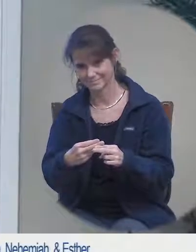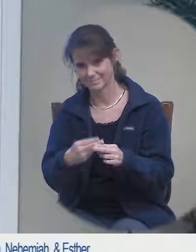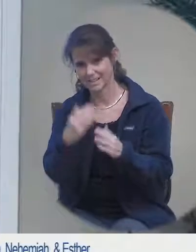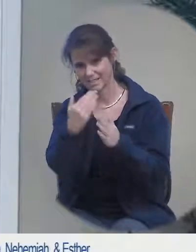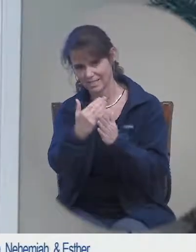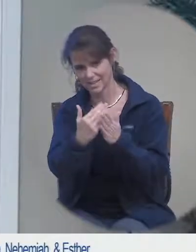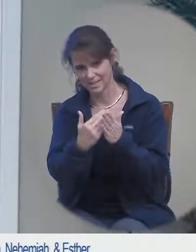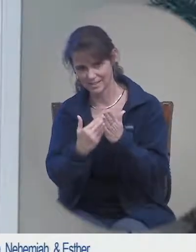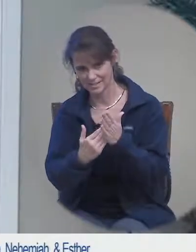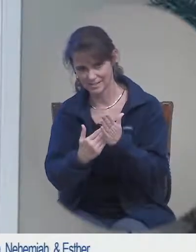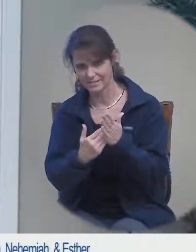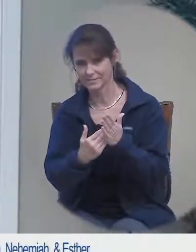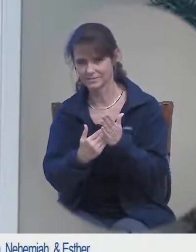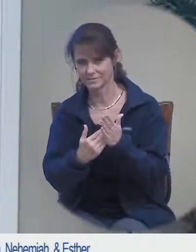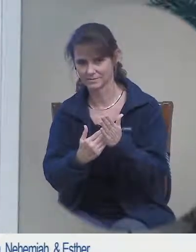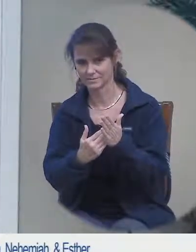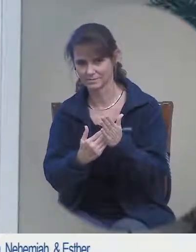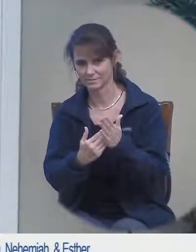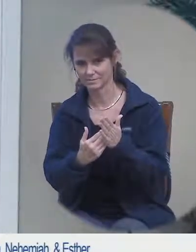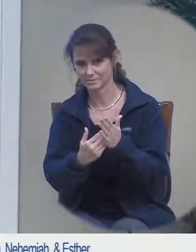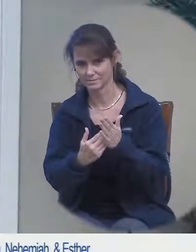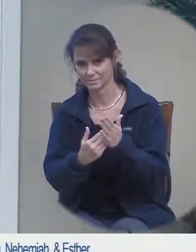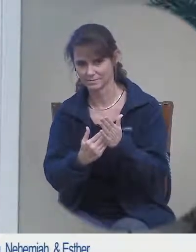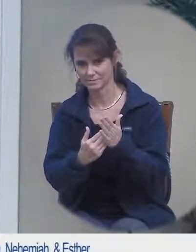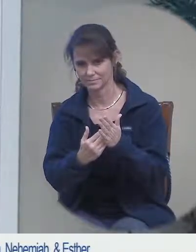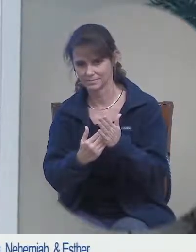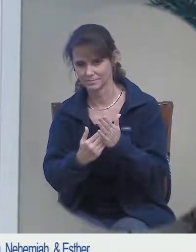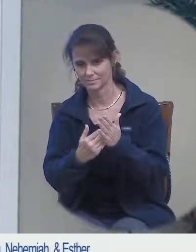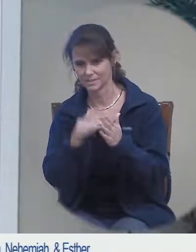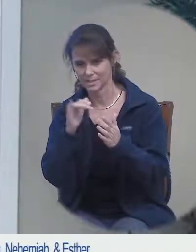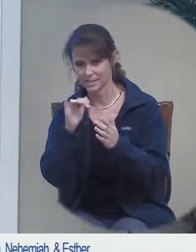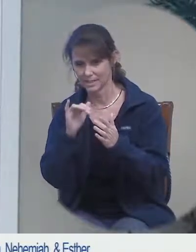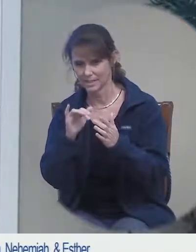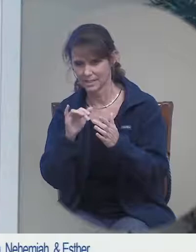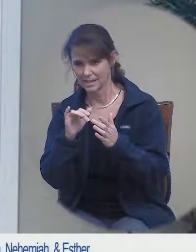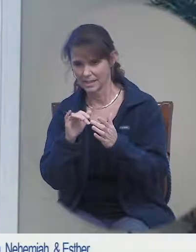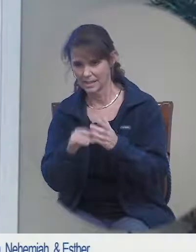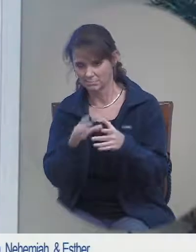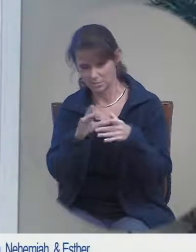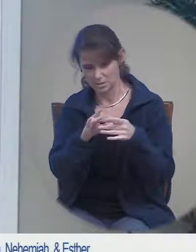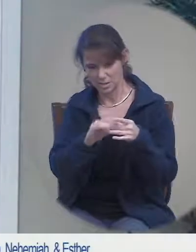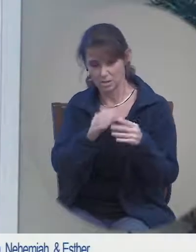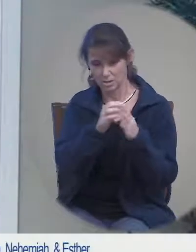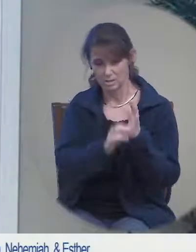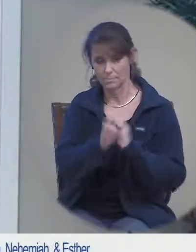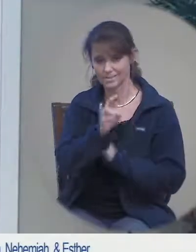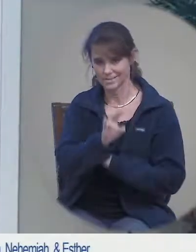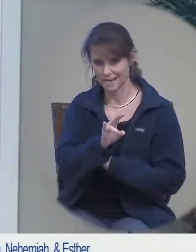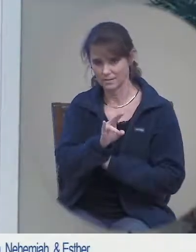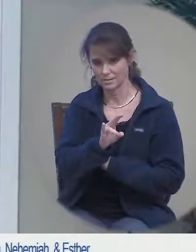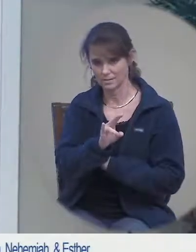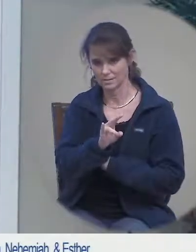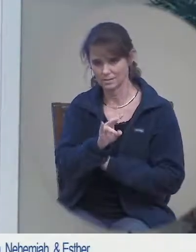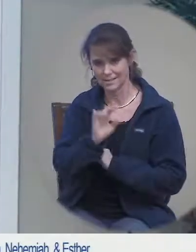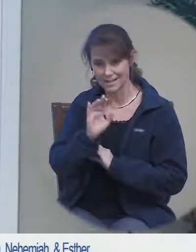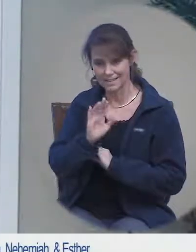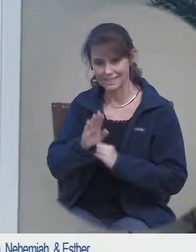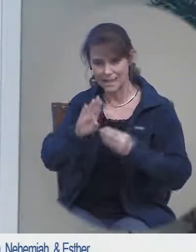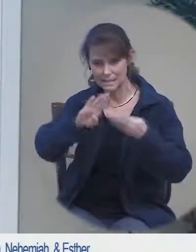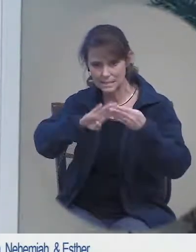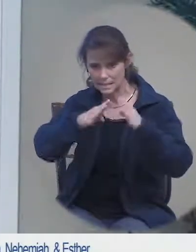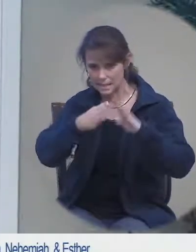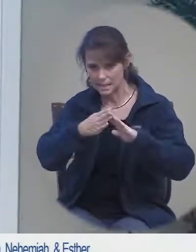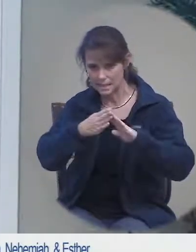goes to address the problem that we talked about in chapter 7, is how is this city, the walls have been